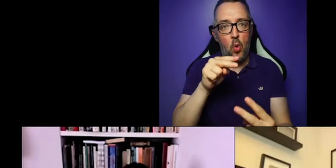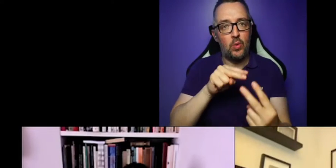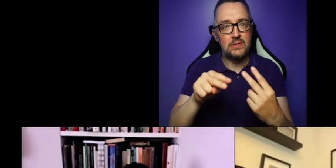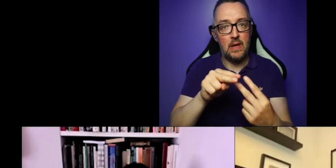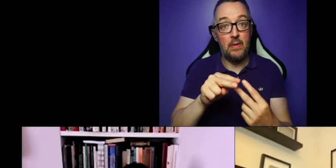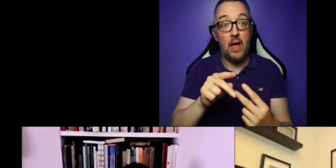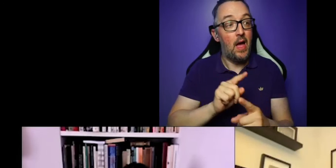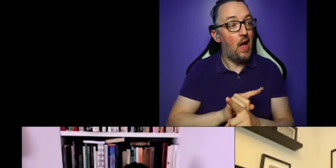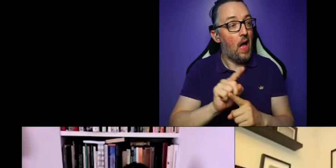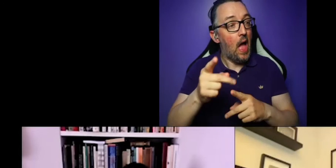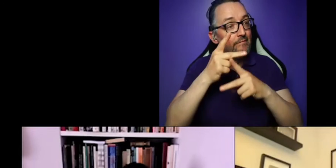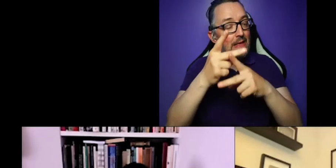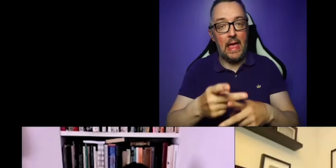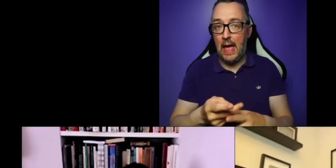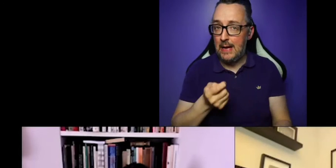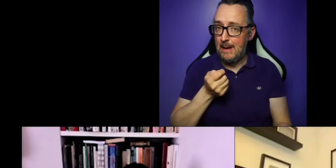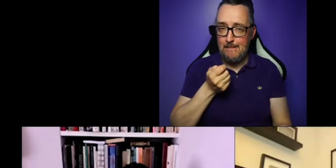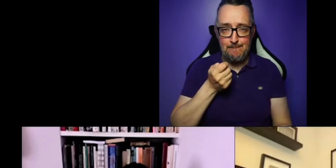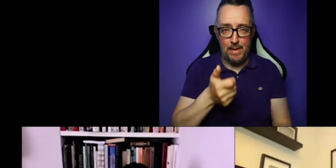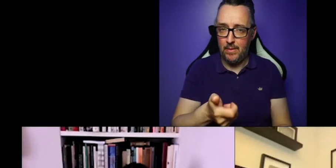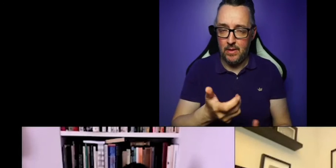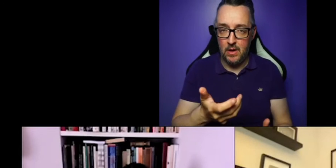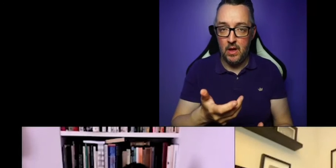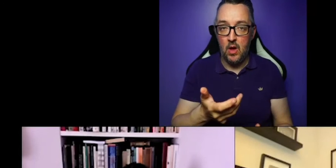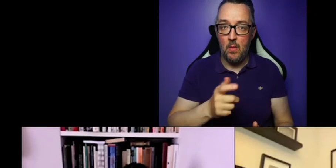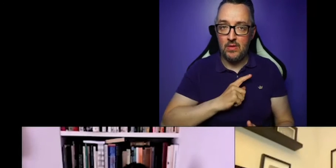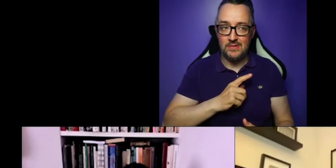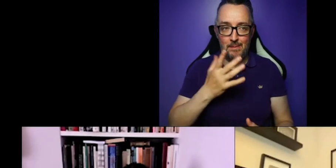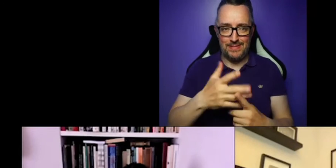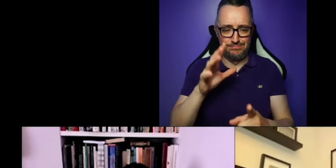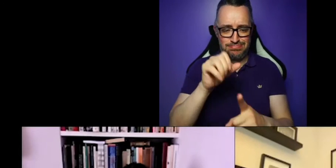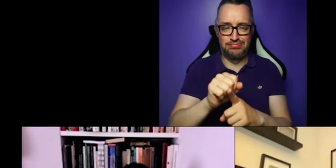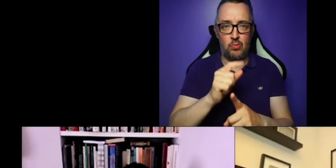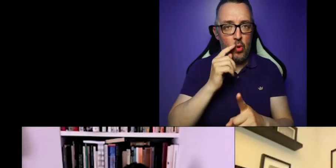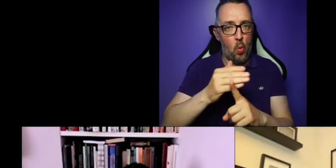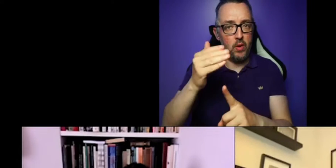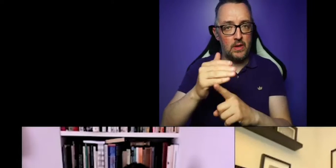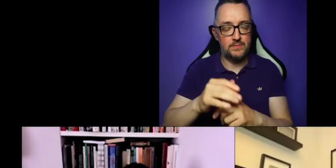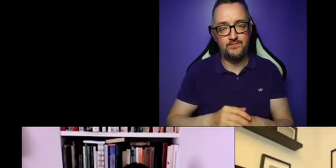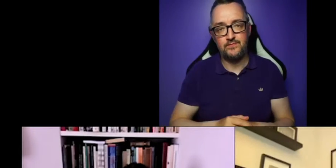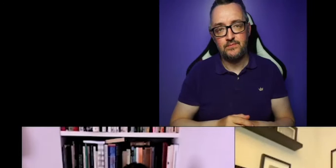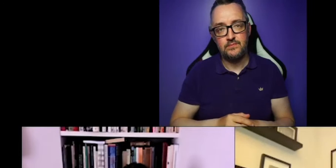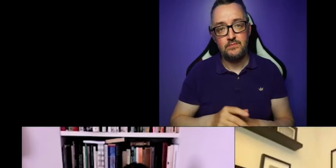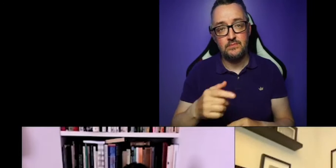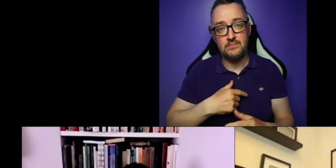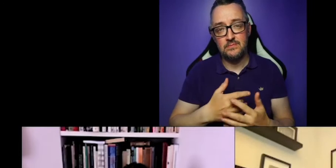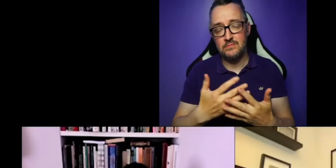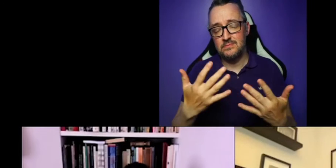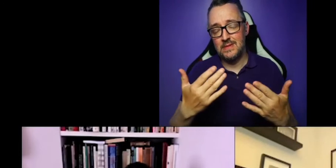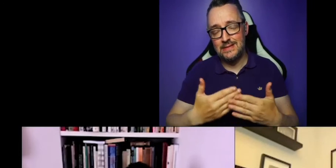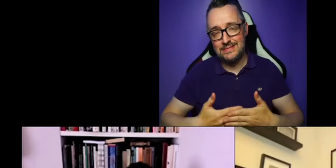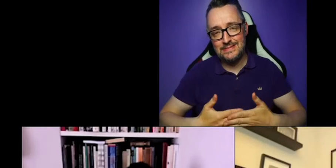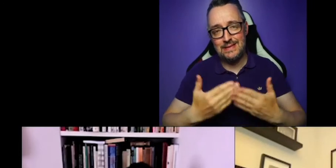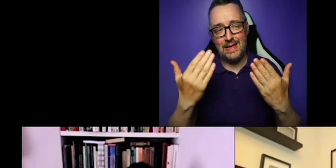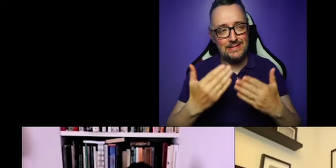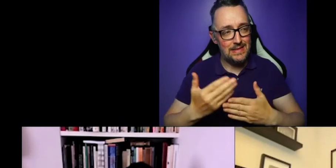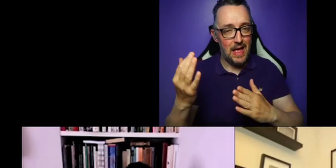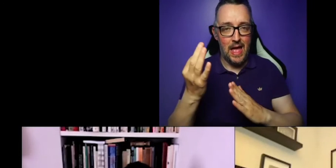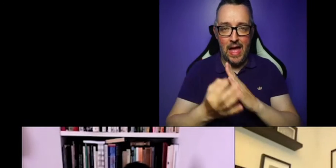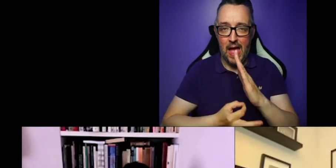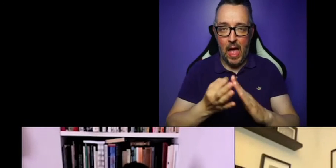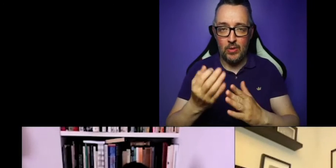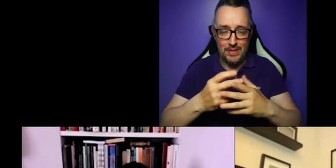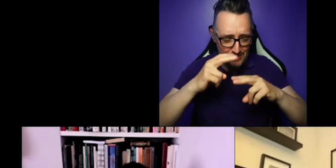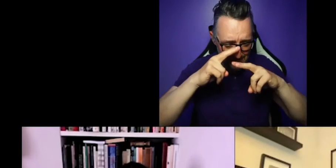lack of aftercare following this diagnosis in adulthood. So after spending many days and hours delving